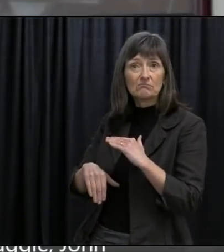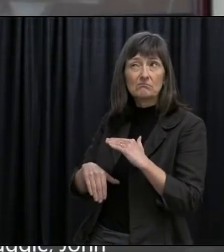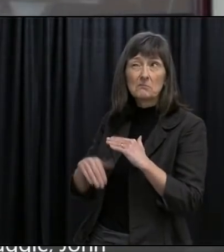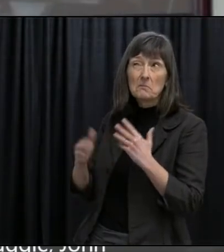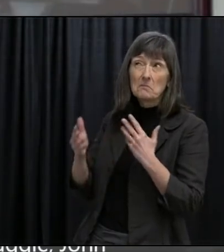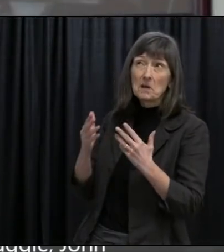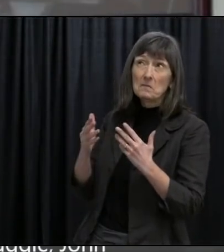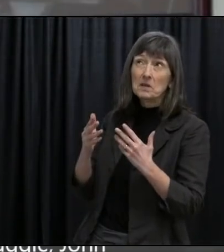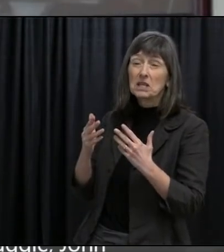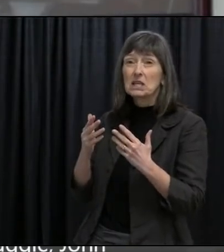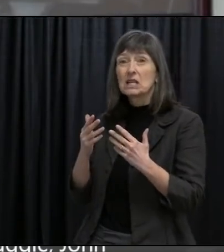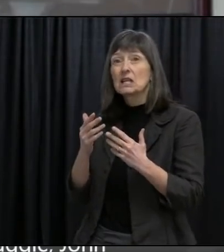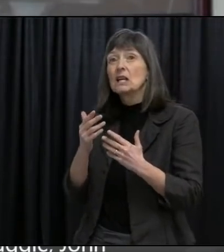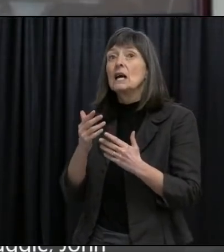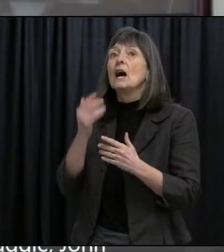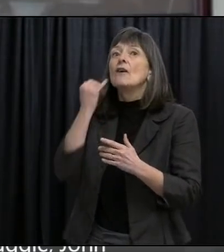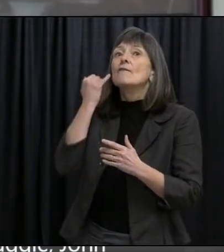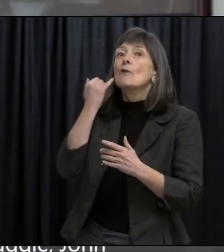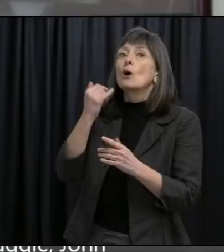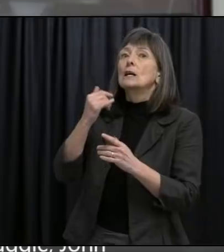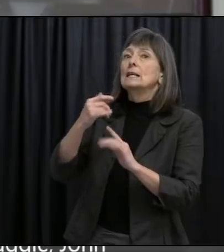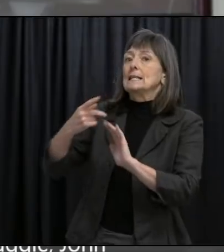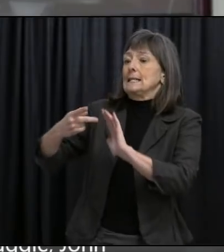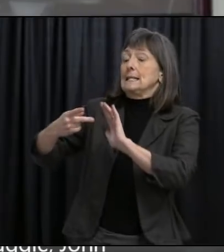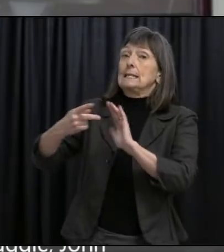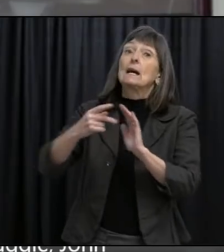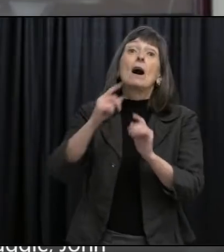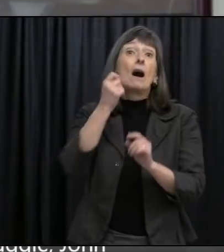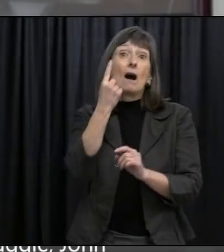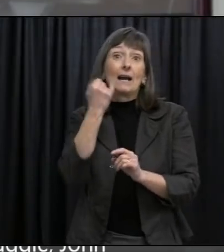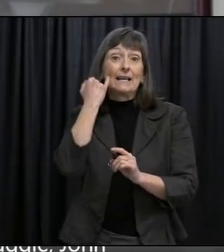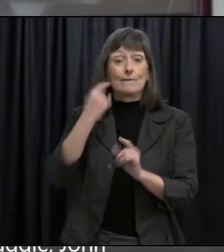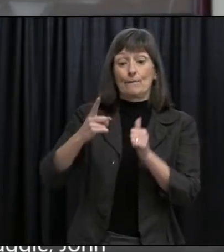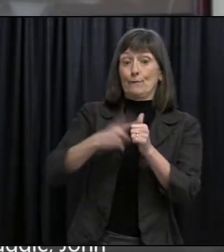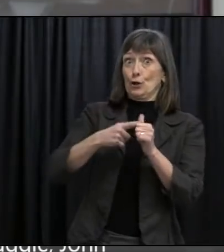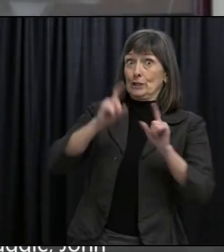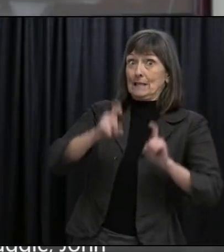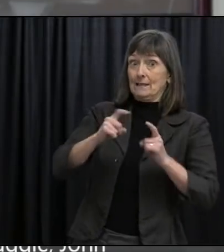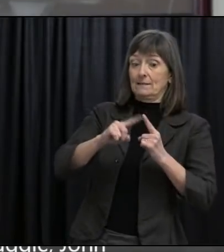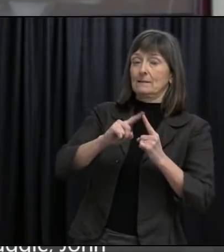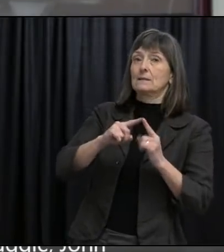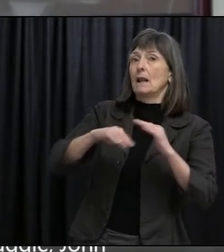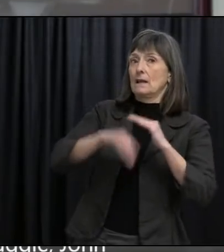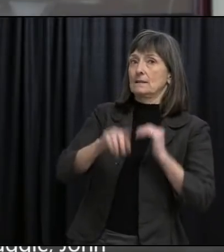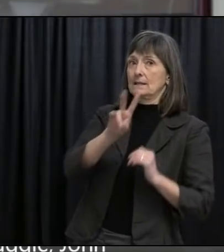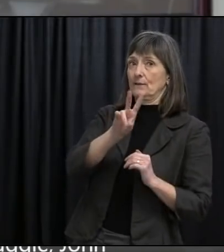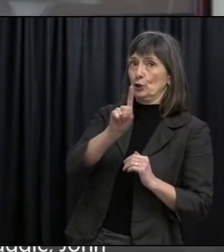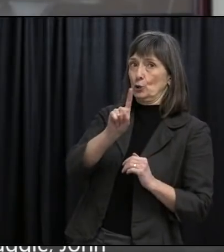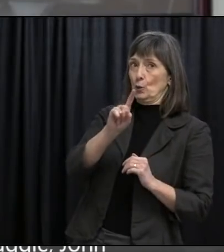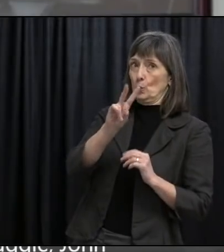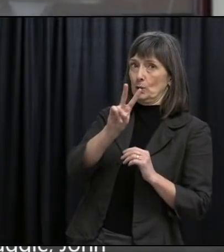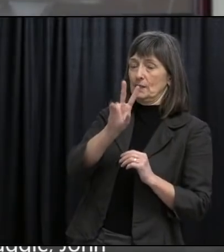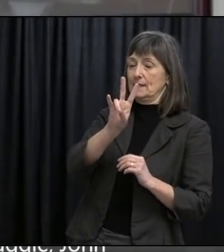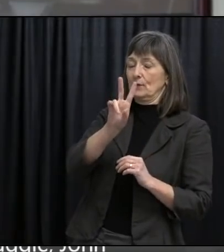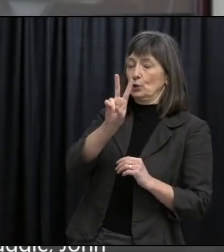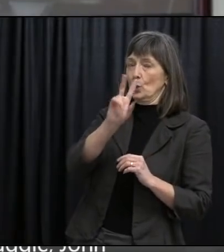longer for confirmation of a presumptive negative test, because some of these we're using surge capacity from